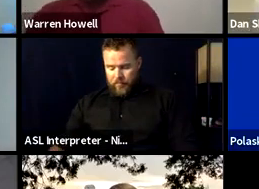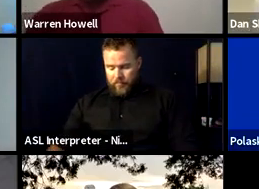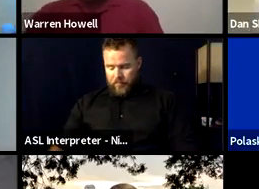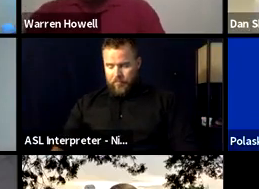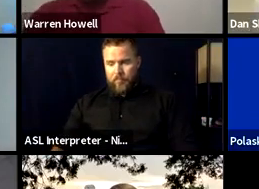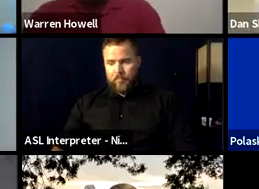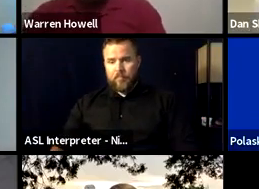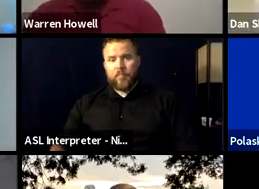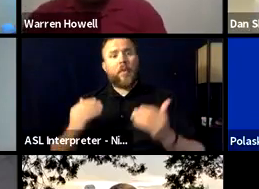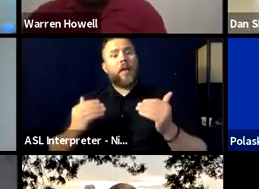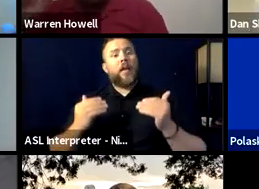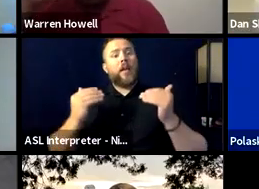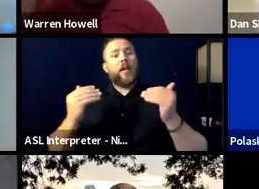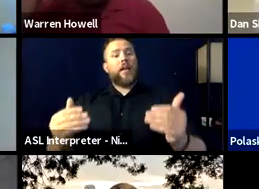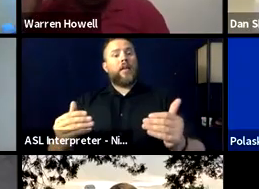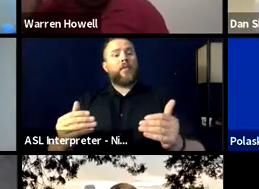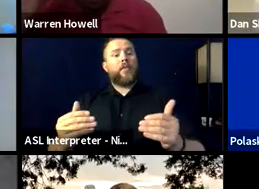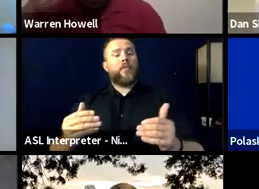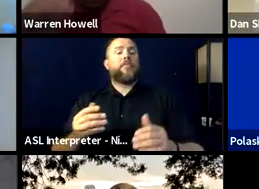officer election process.